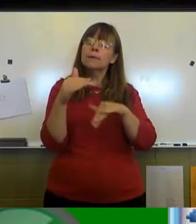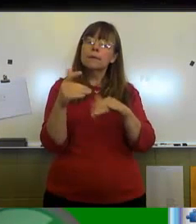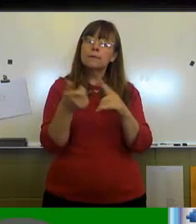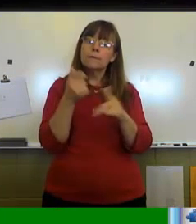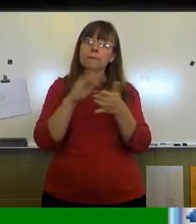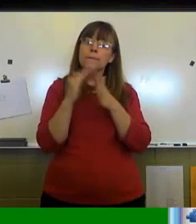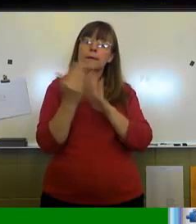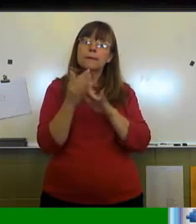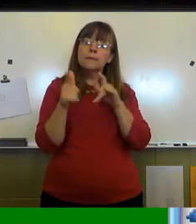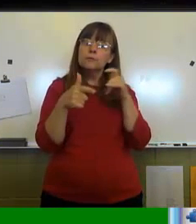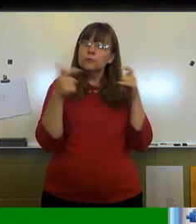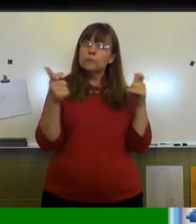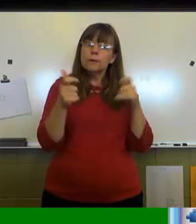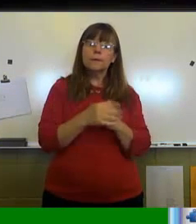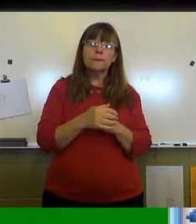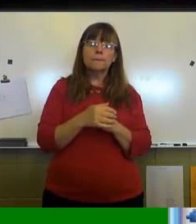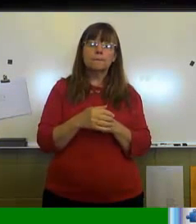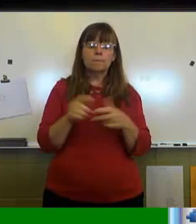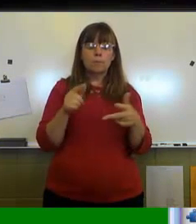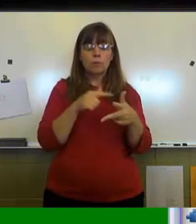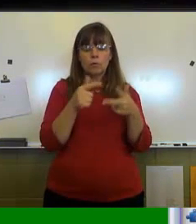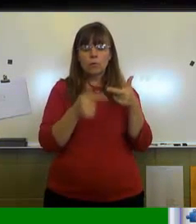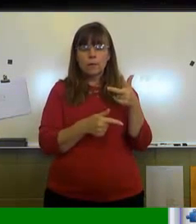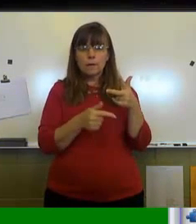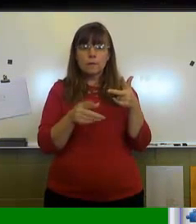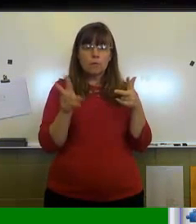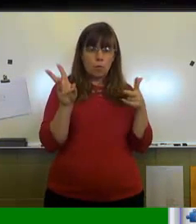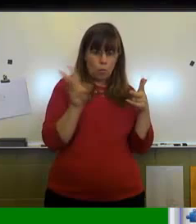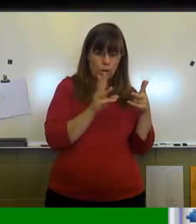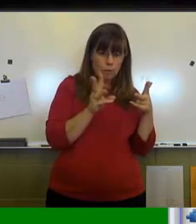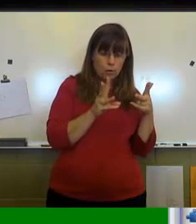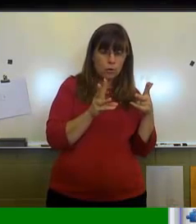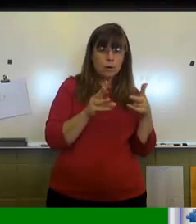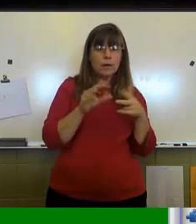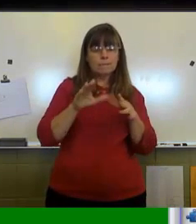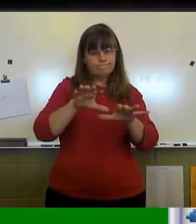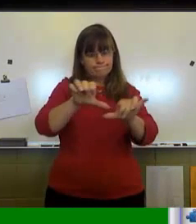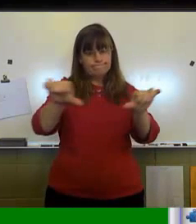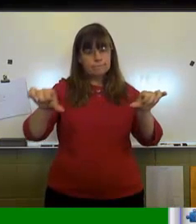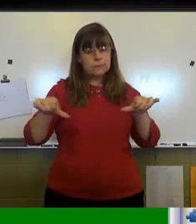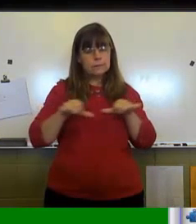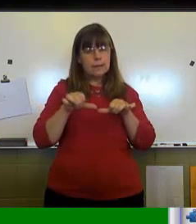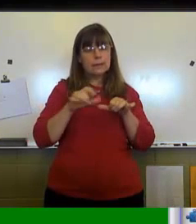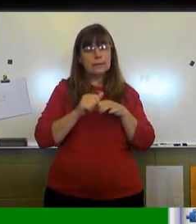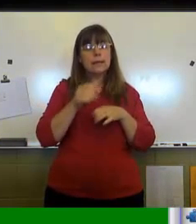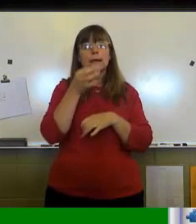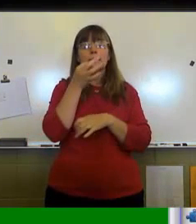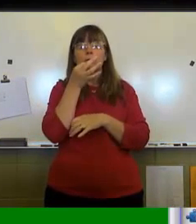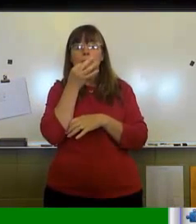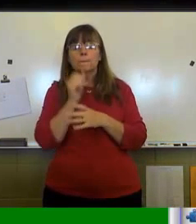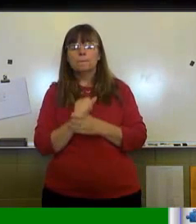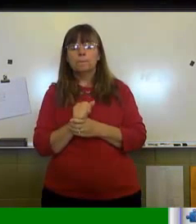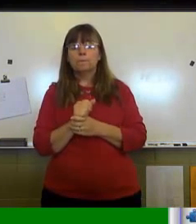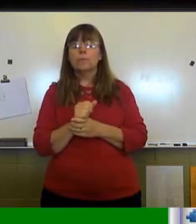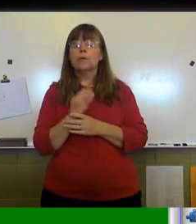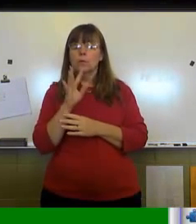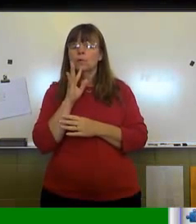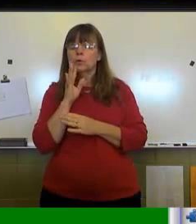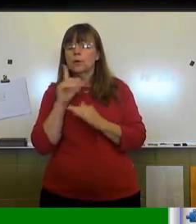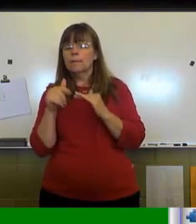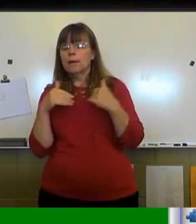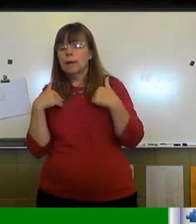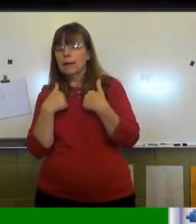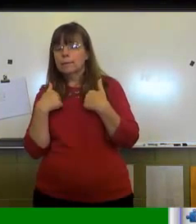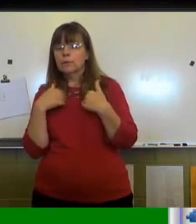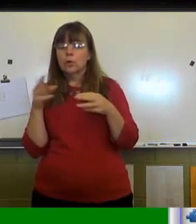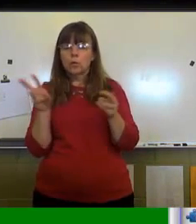big. So those 3 things are weather, space, and food. So when you're talking about animals,